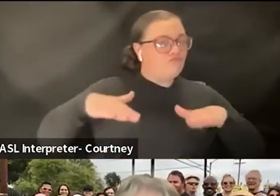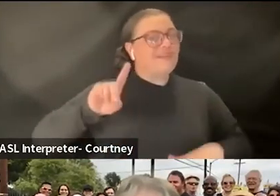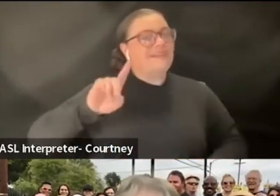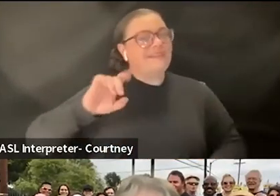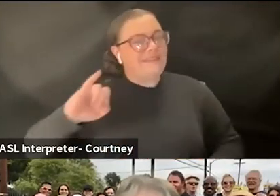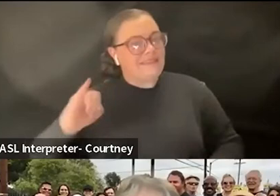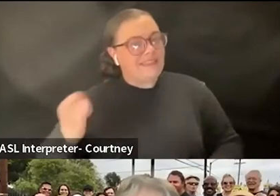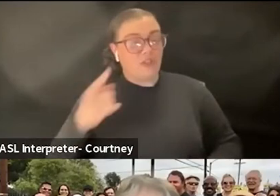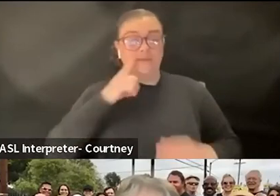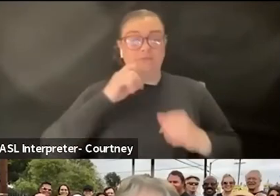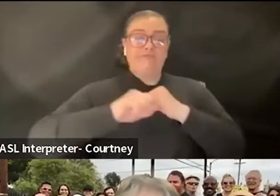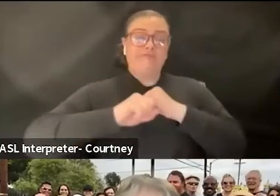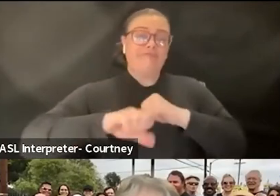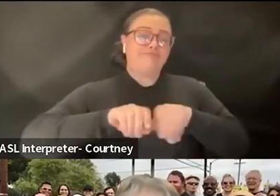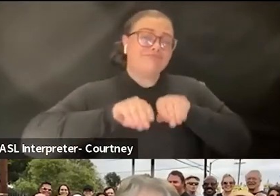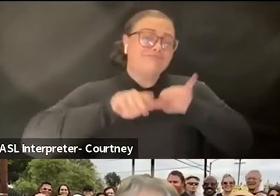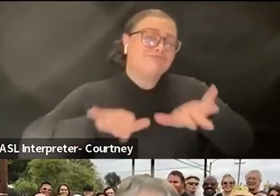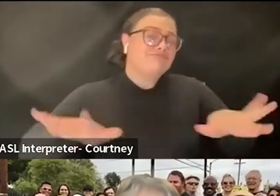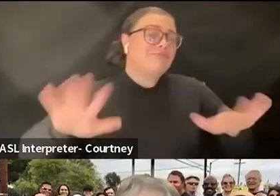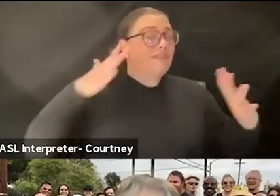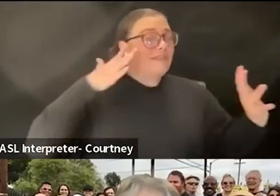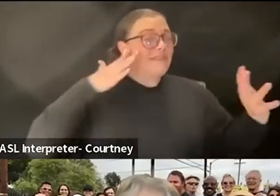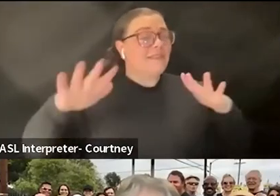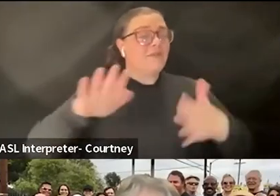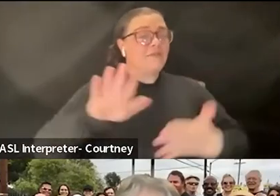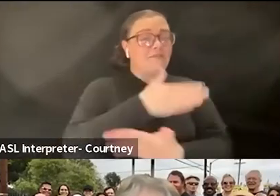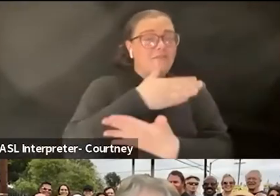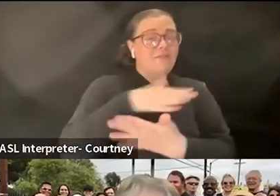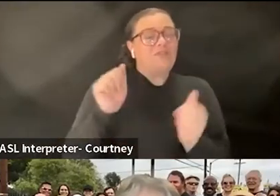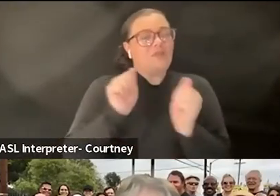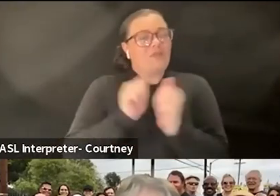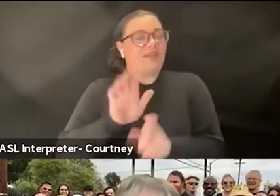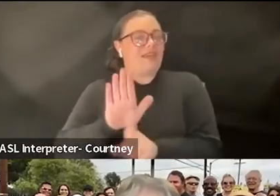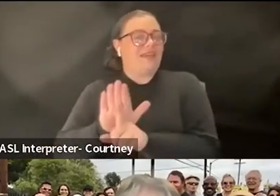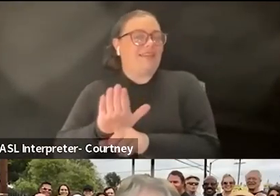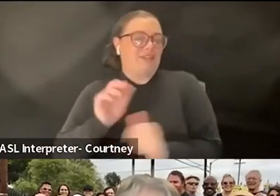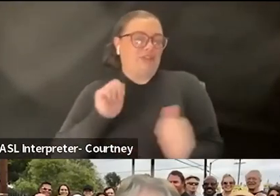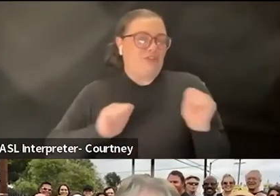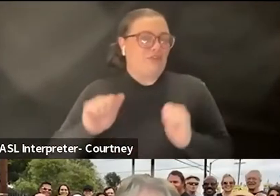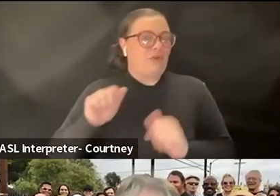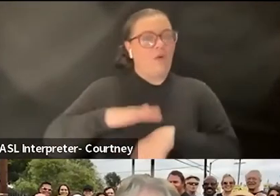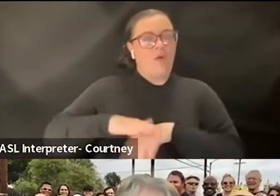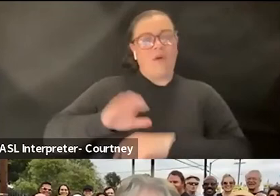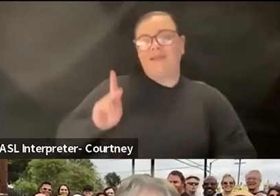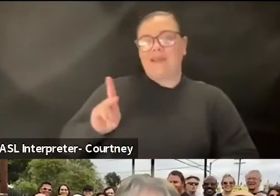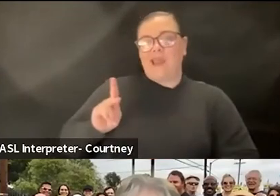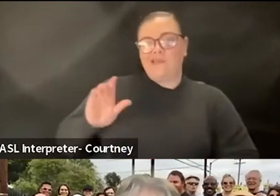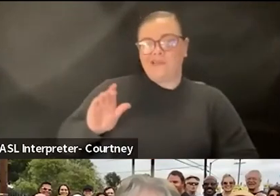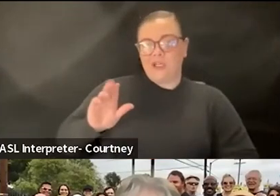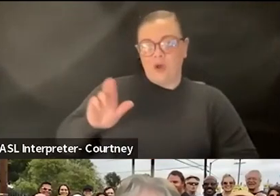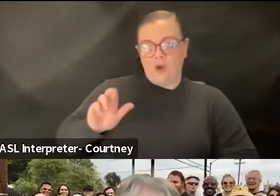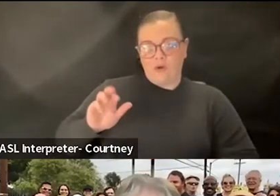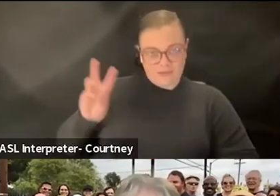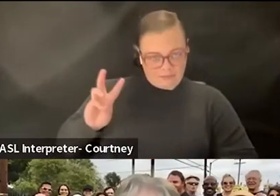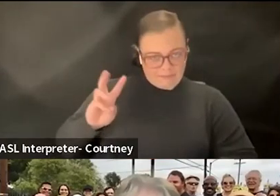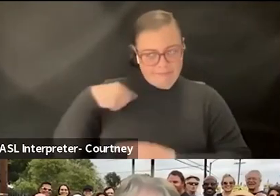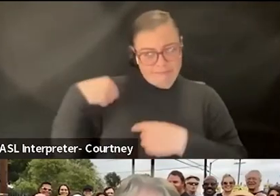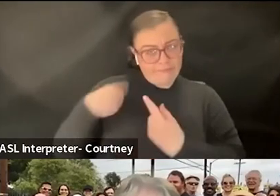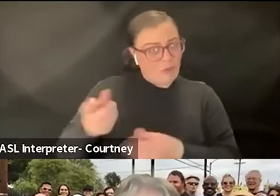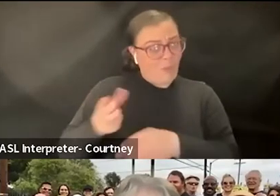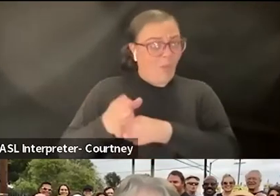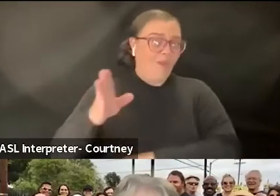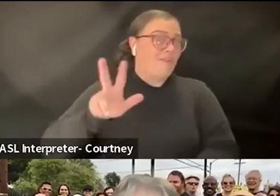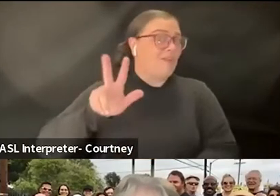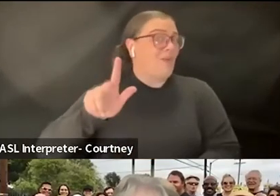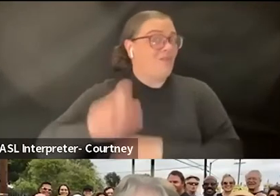Angeles area with his own popular radio show on KCRW for over 23 years. In addition to his